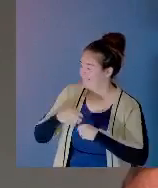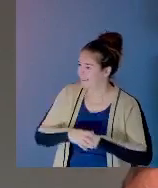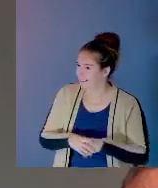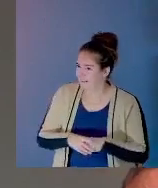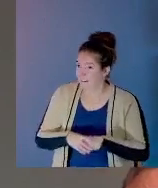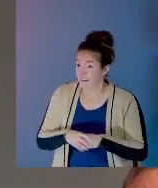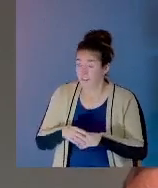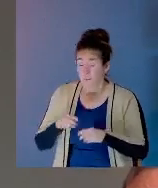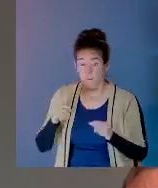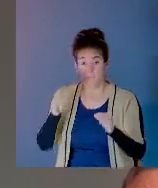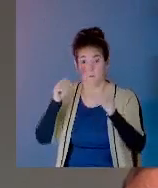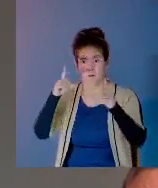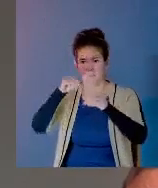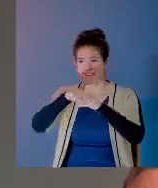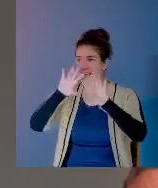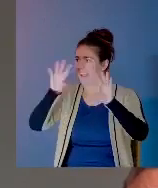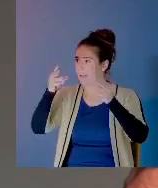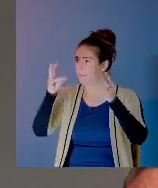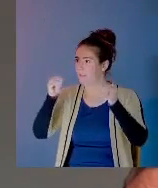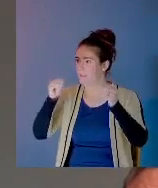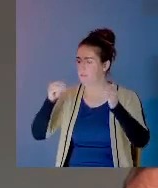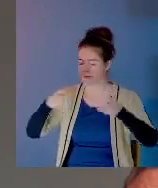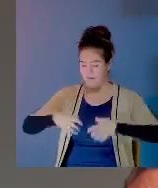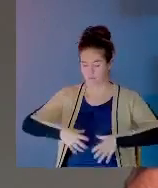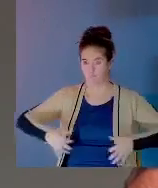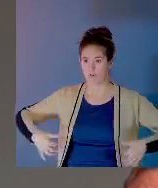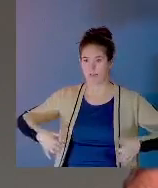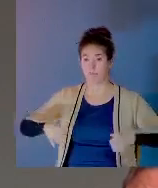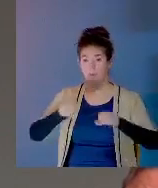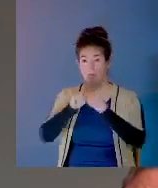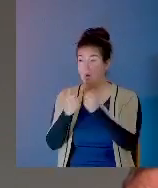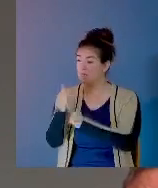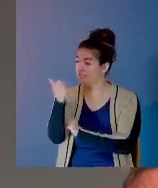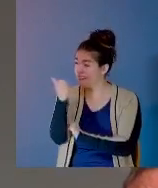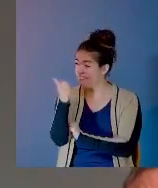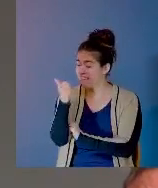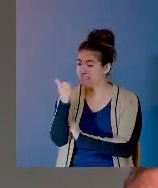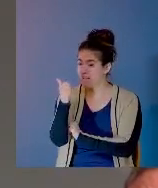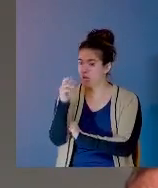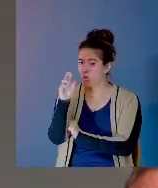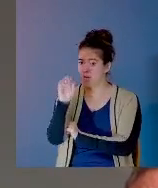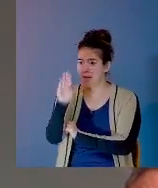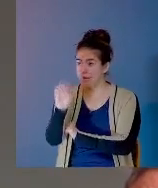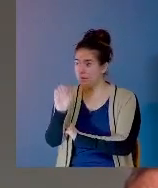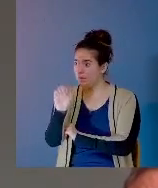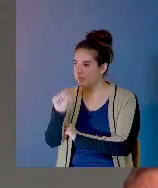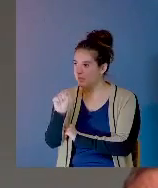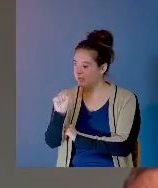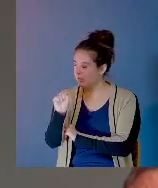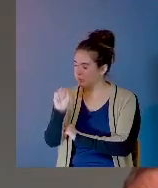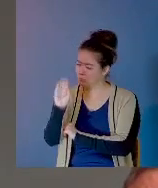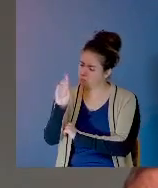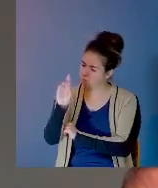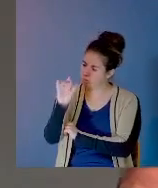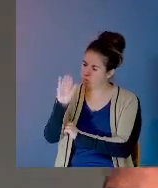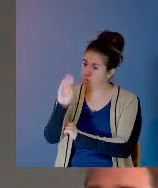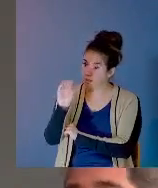and I broke 10 ribs, punctured my left lung, and broke off my collarbone. Didn't break it, I broke it